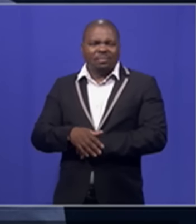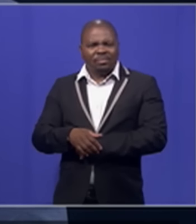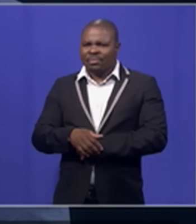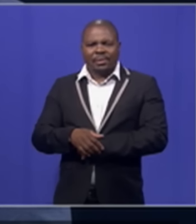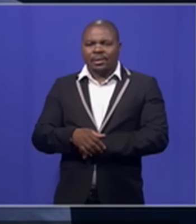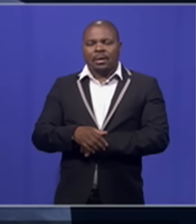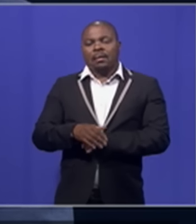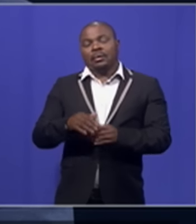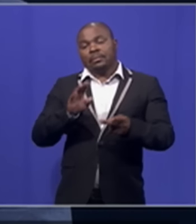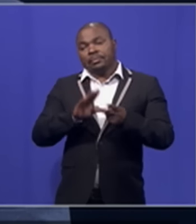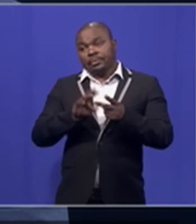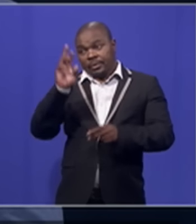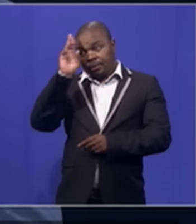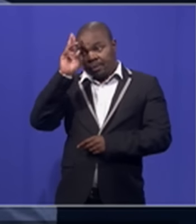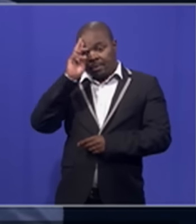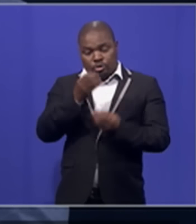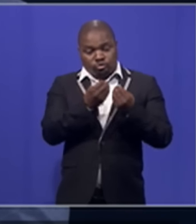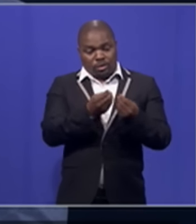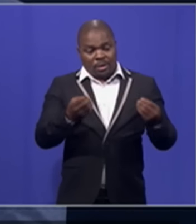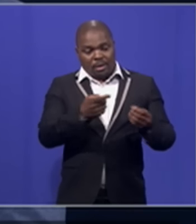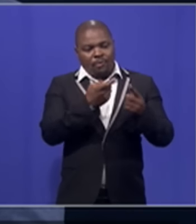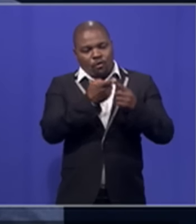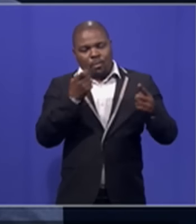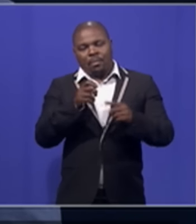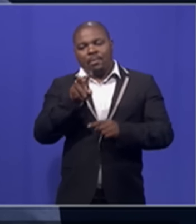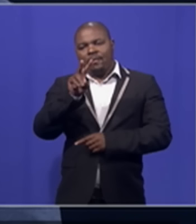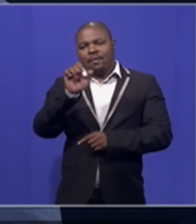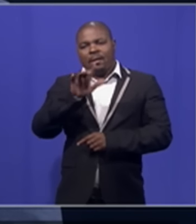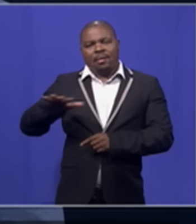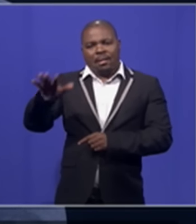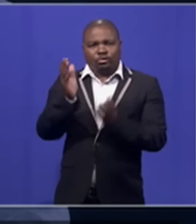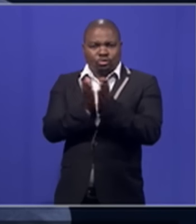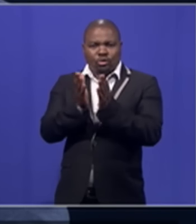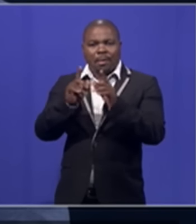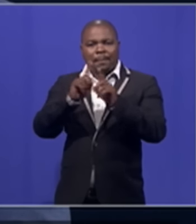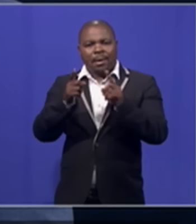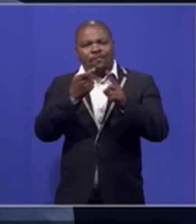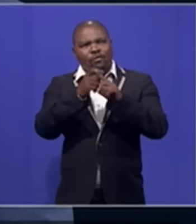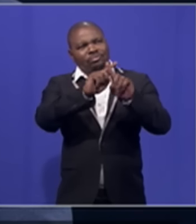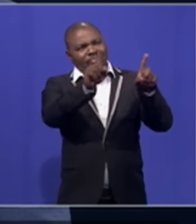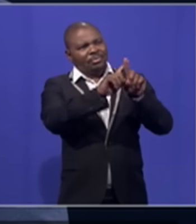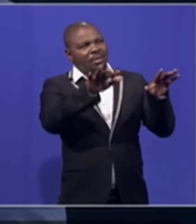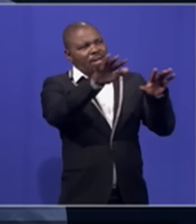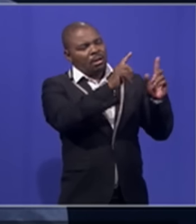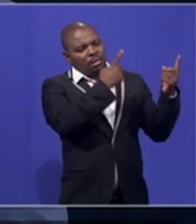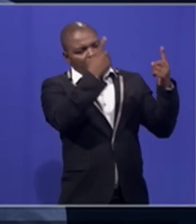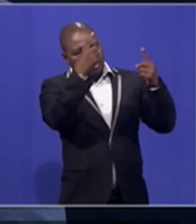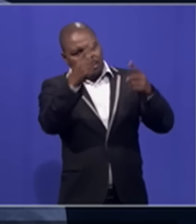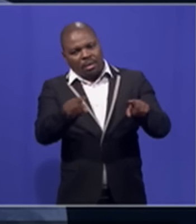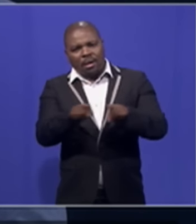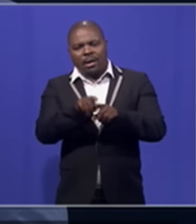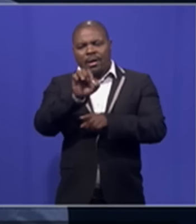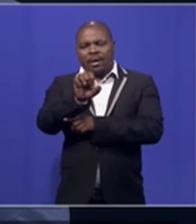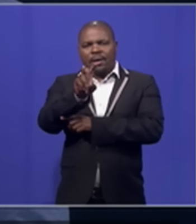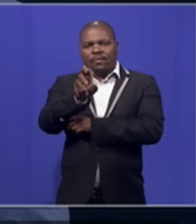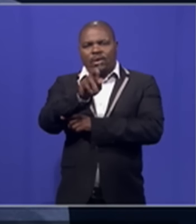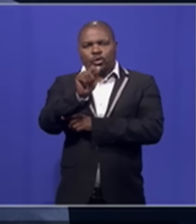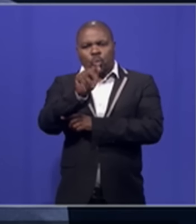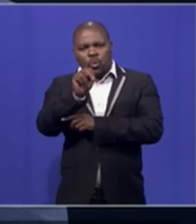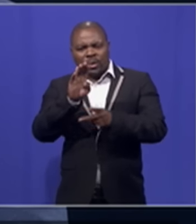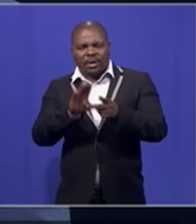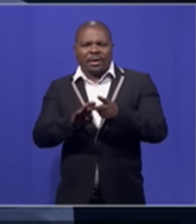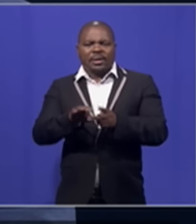mono o hopola hantle bana ba kena dikolo tsa Vanderbilt Park empa ke ba tswang dibakeng tse fapafapaneng tsa bo Everton jwalo tsa bo